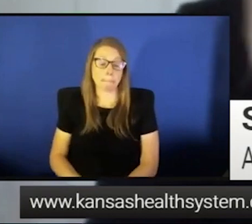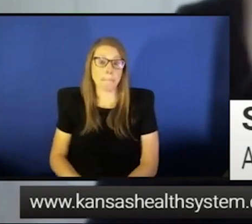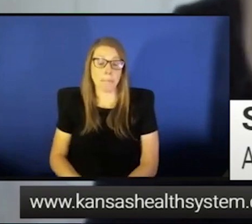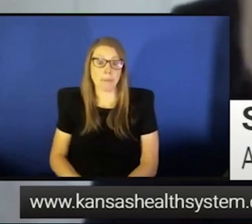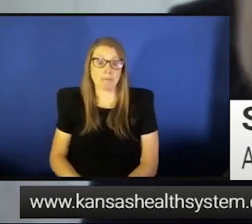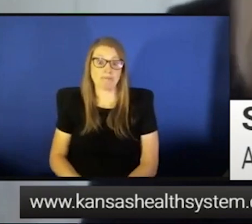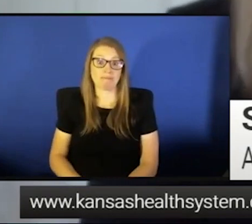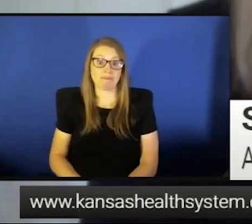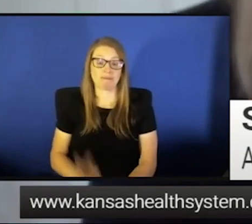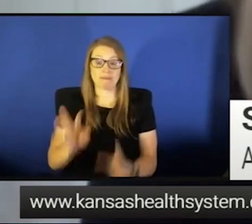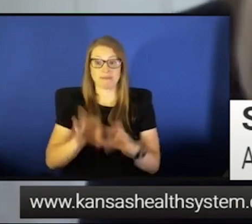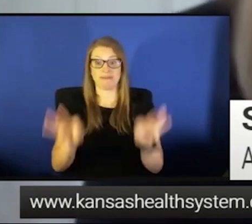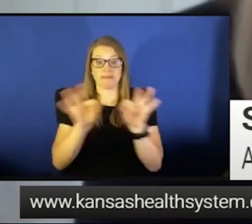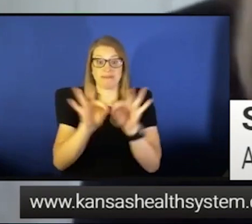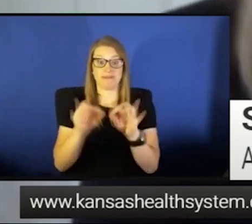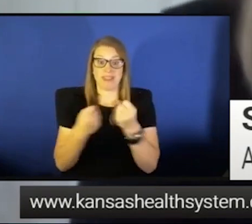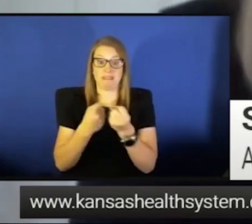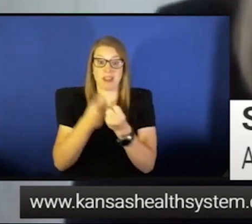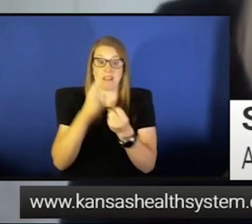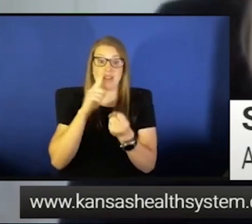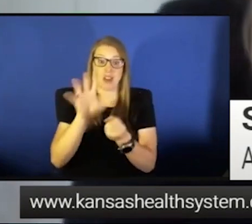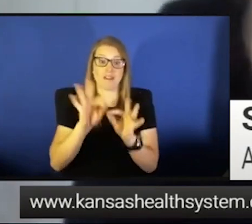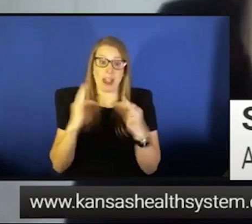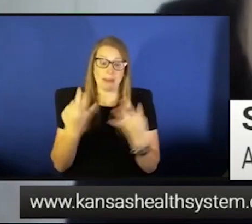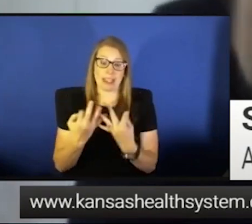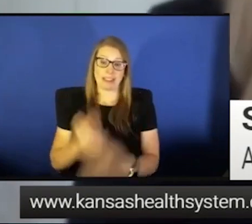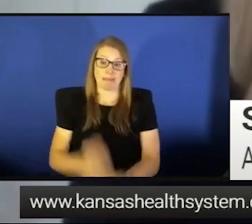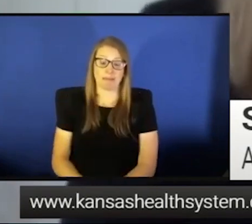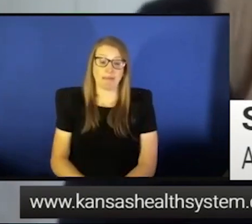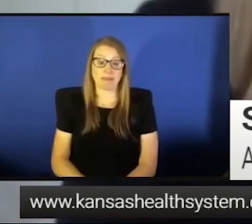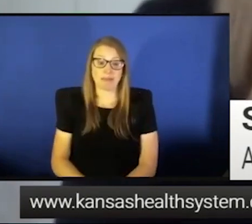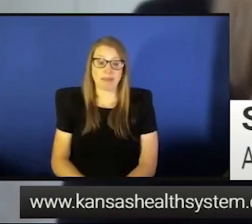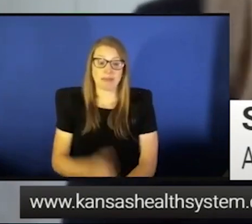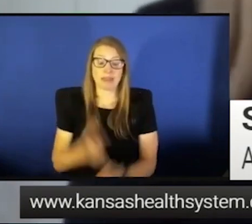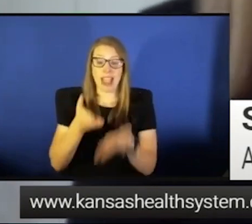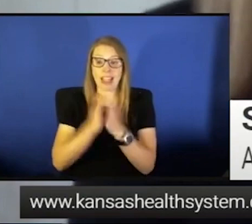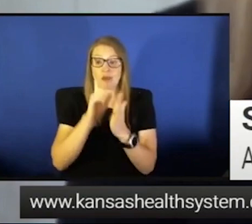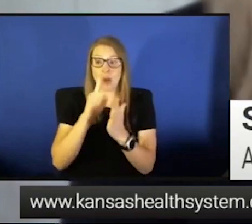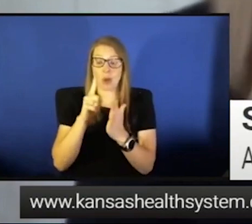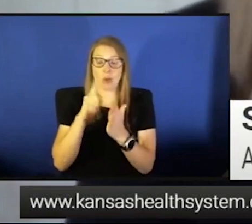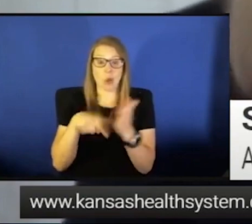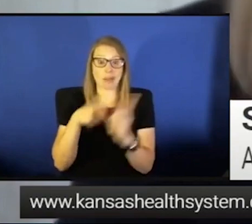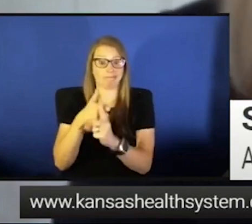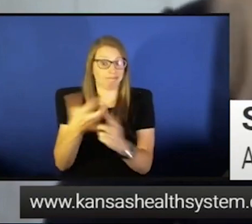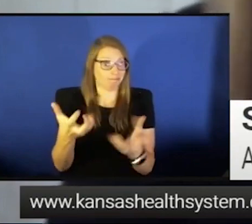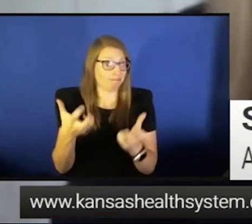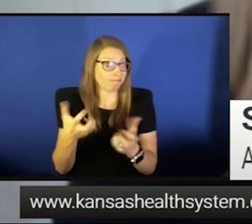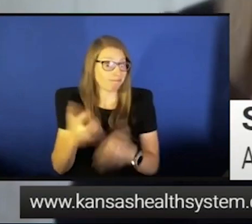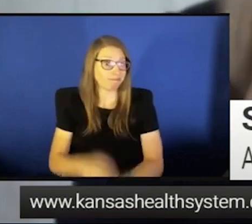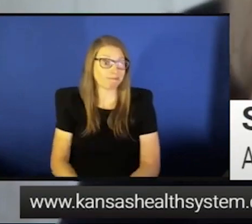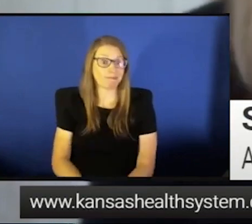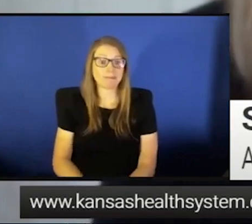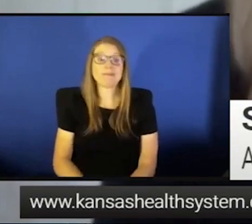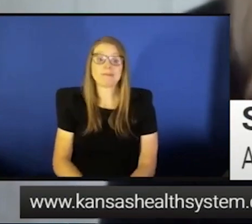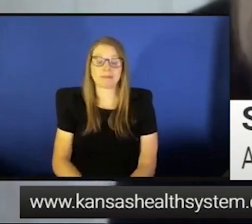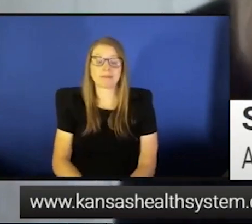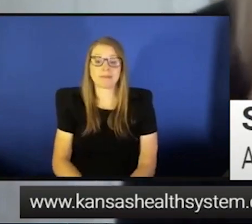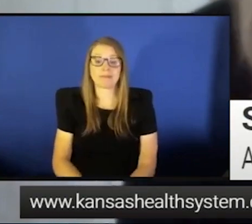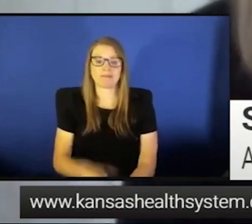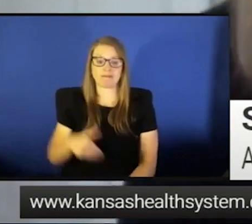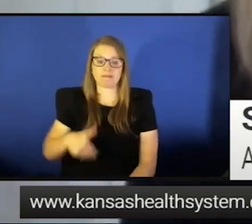just important to be an advocate for your family and ask for what you want. And like I said, go with your